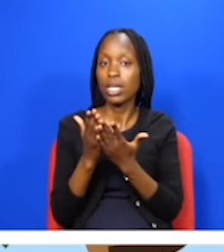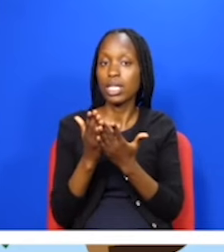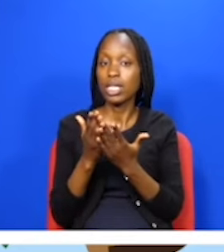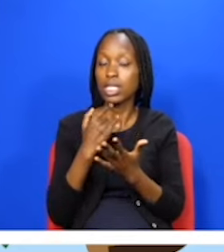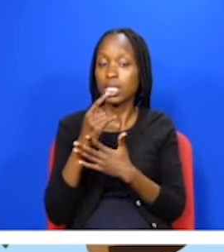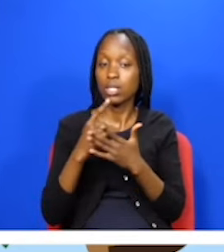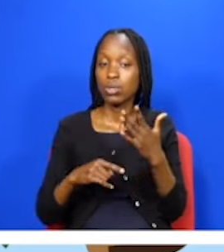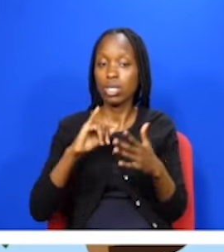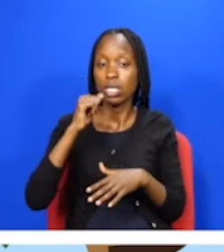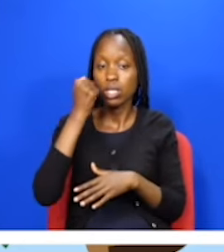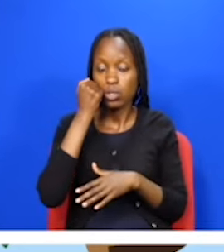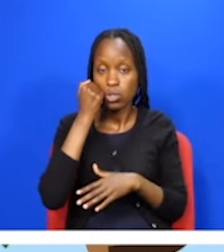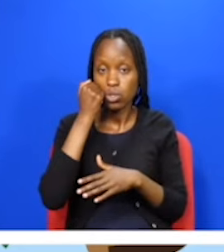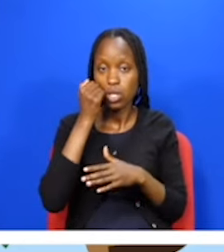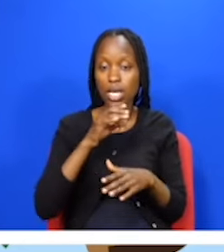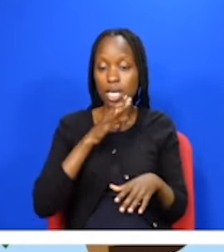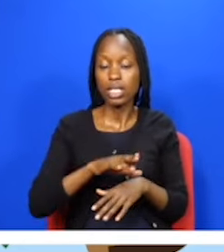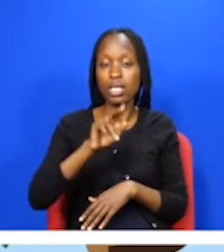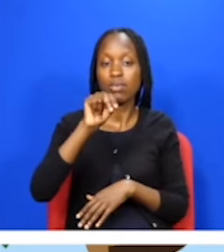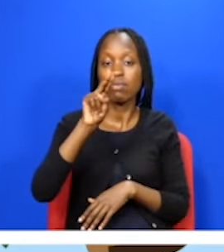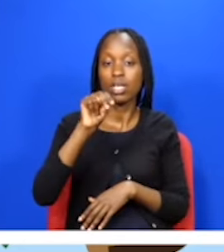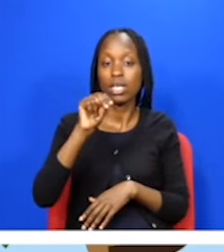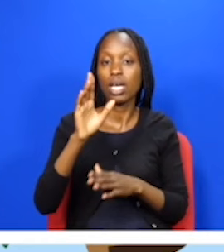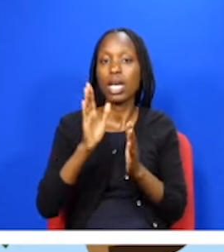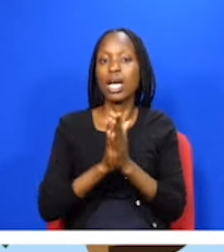the son of Nun, and Caleb, the son of